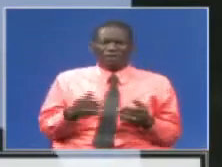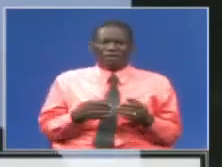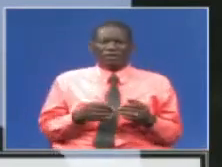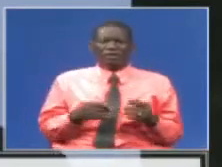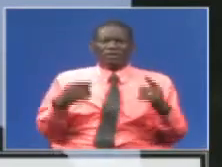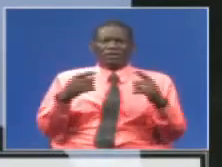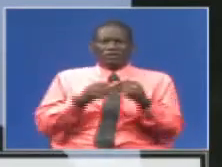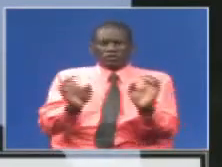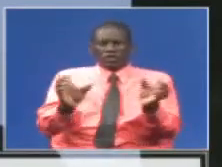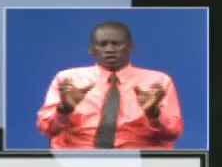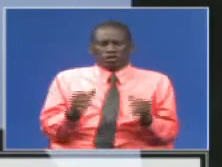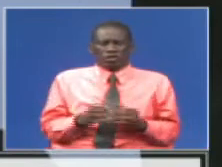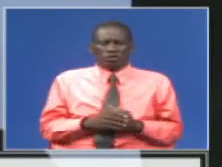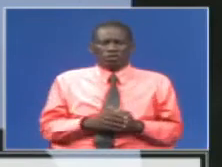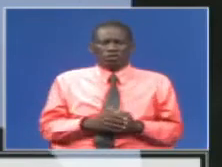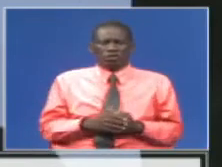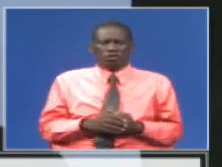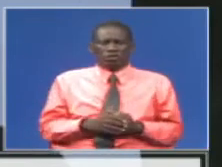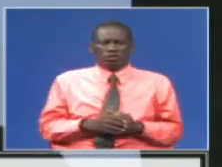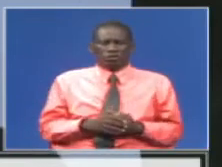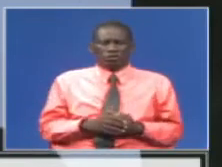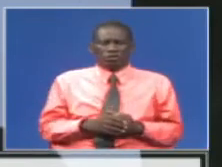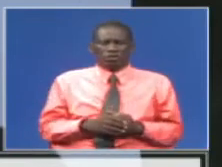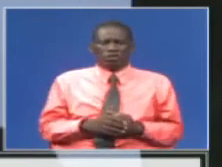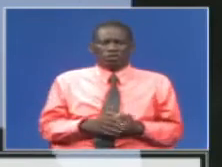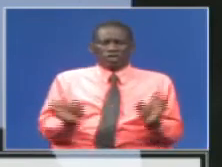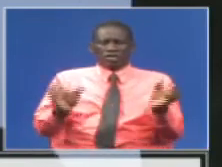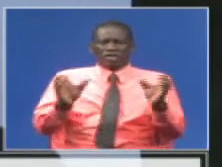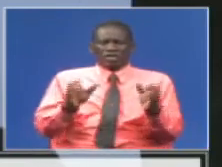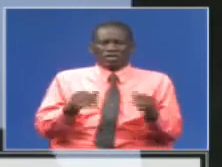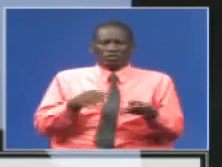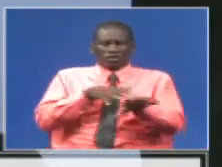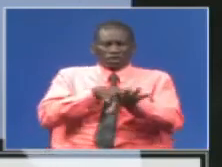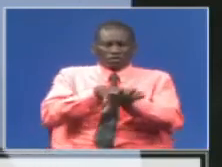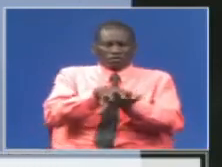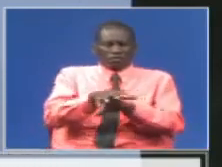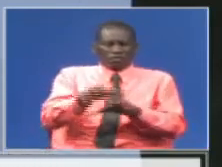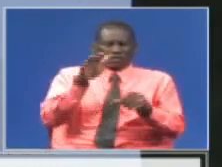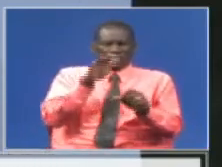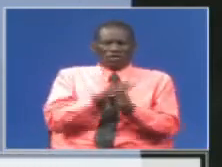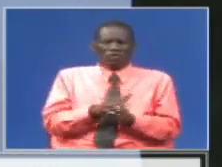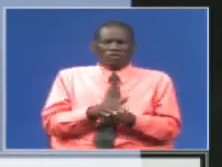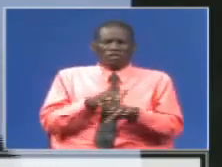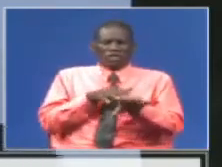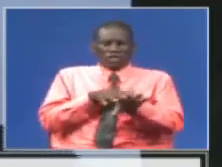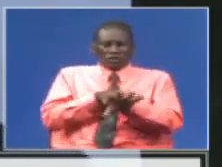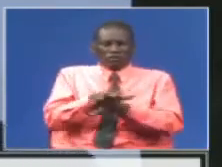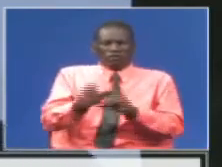kwa radio. Ni hivi radio ina influence sana.